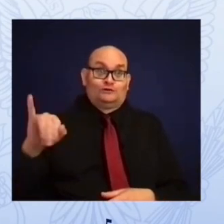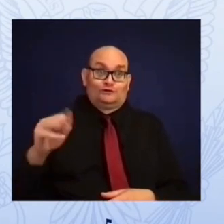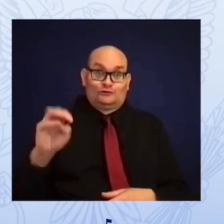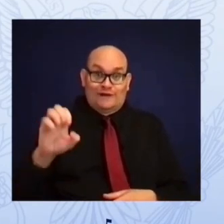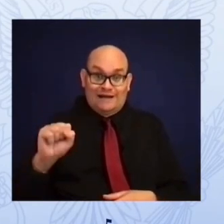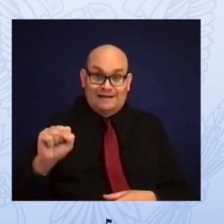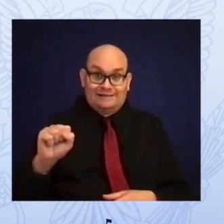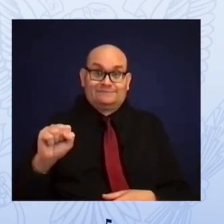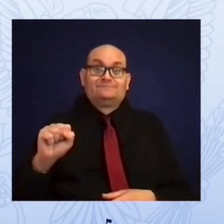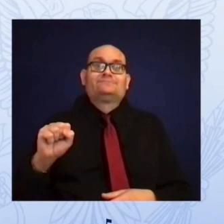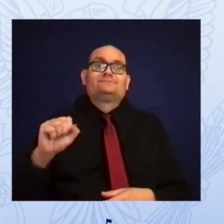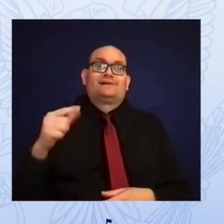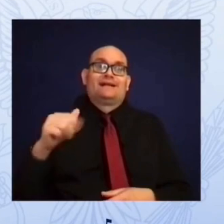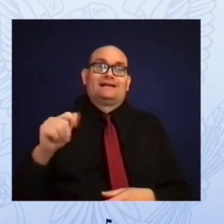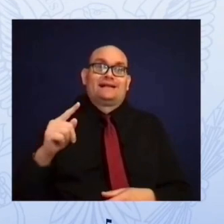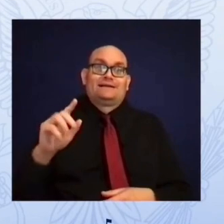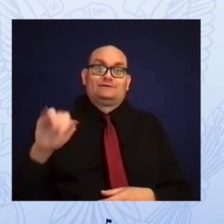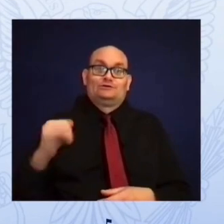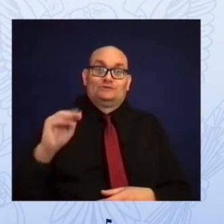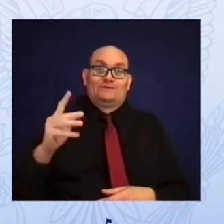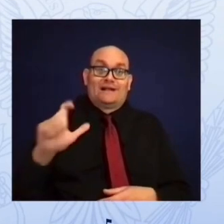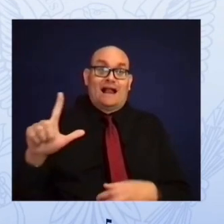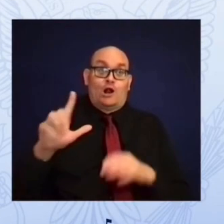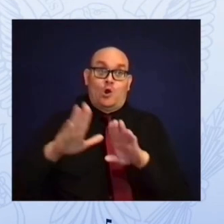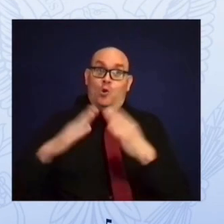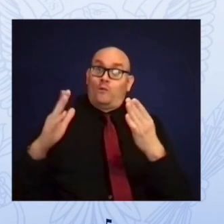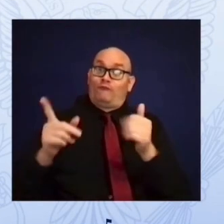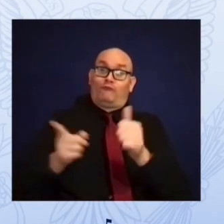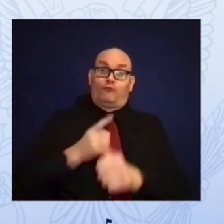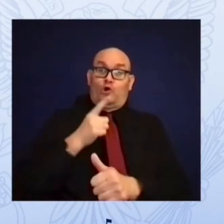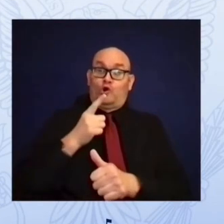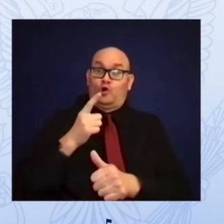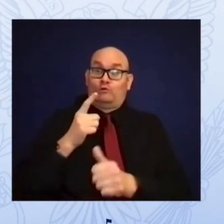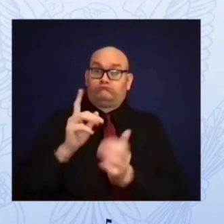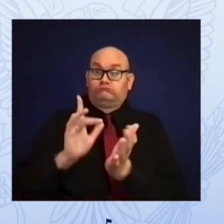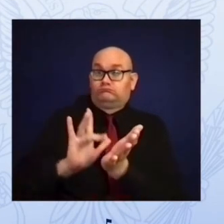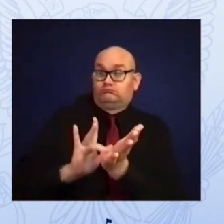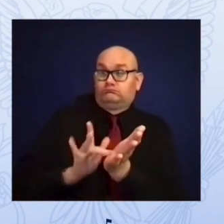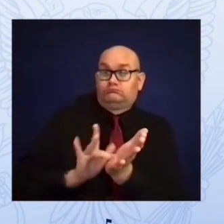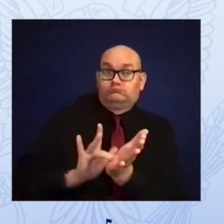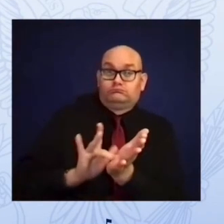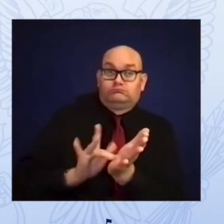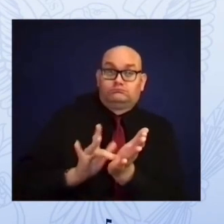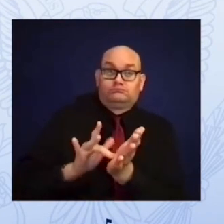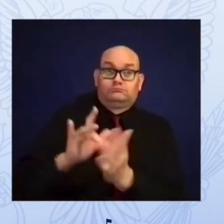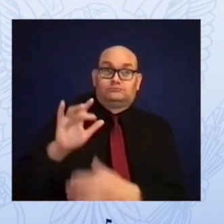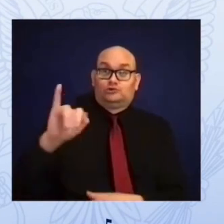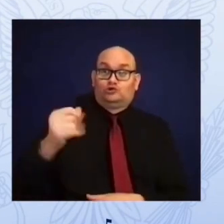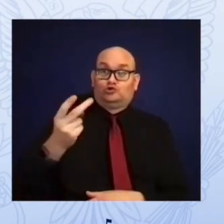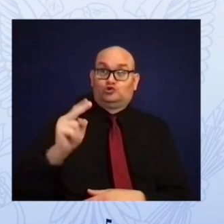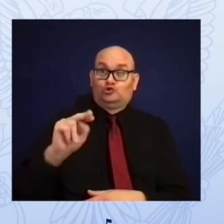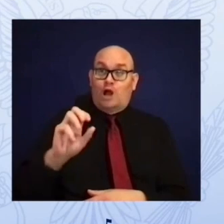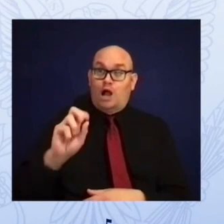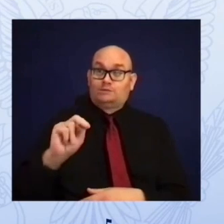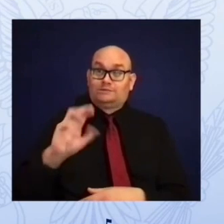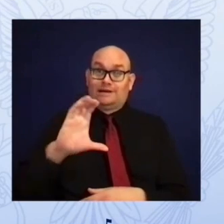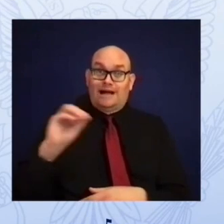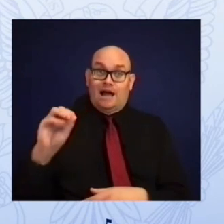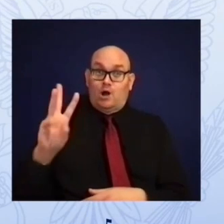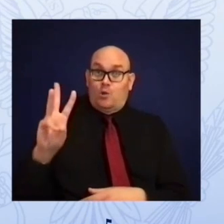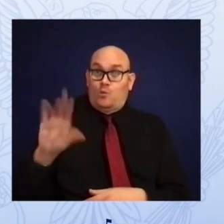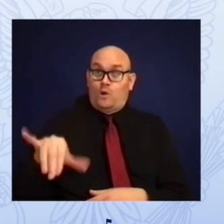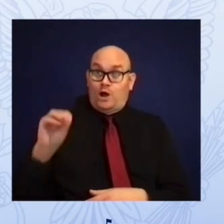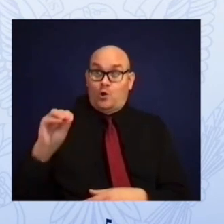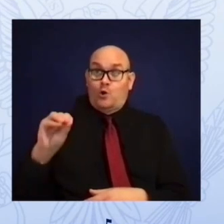from cowboys to lawmen, settlers, cattle barons, and famous Army scouts. Today, the Jim Gatchell Memorial